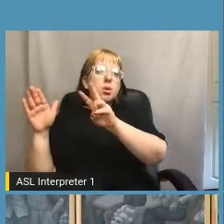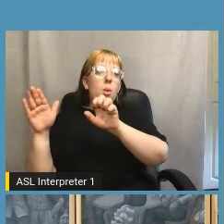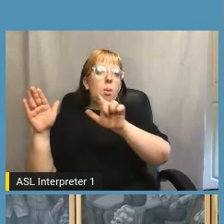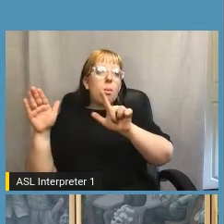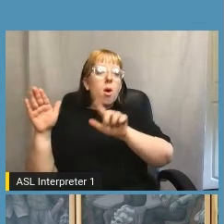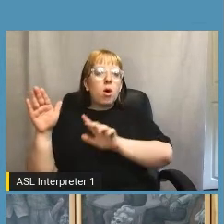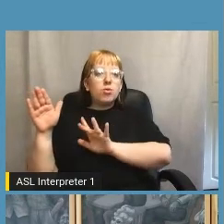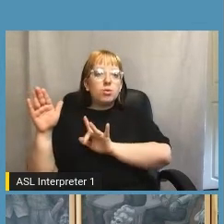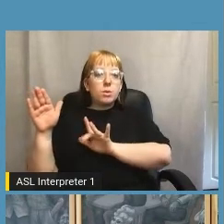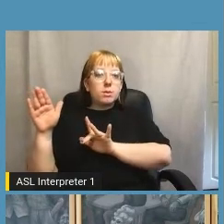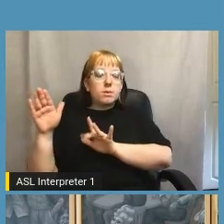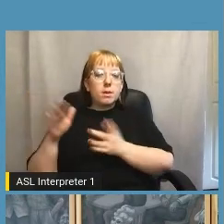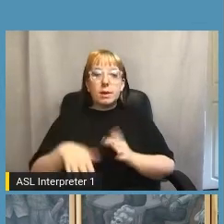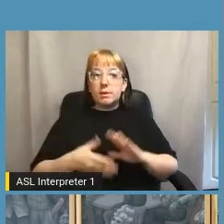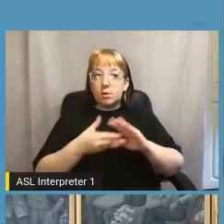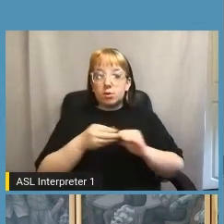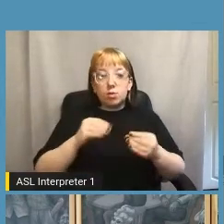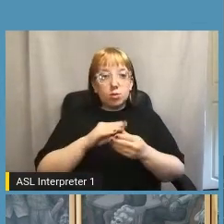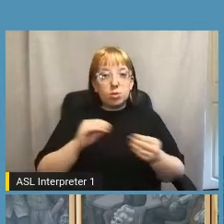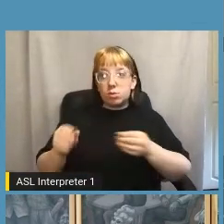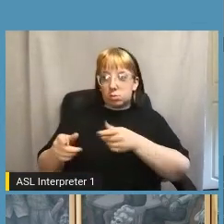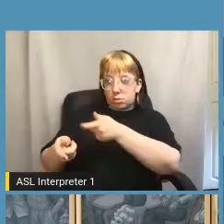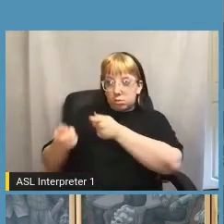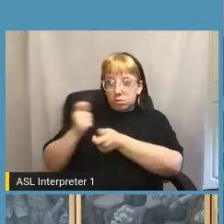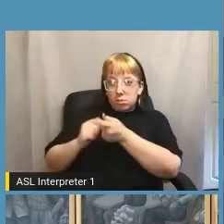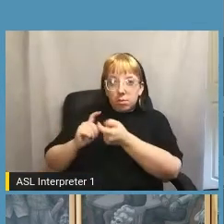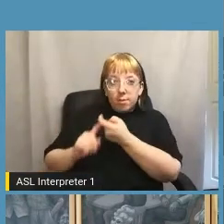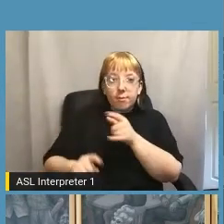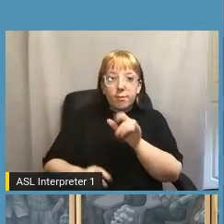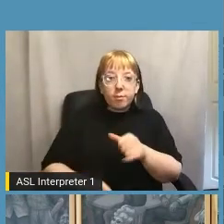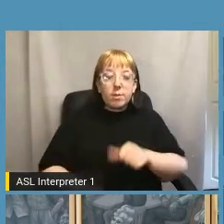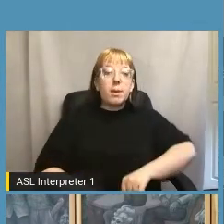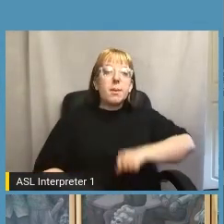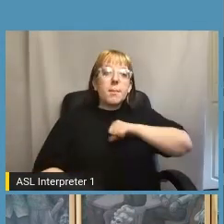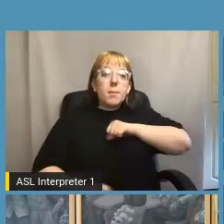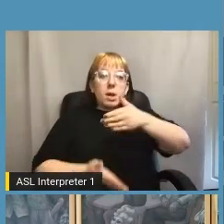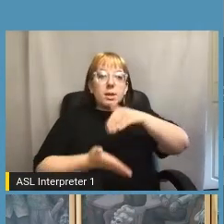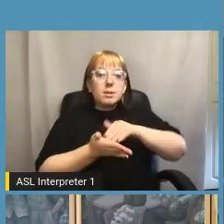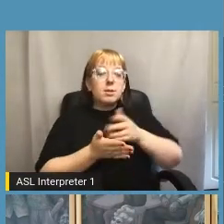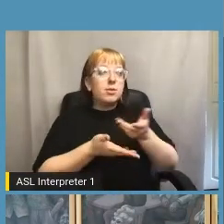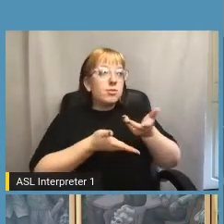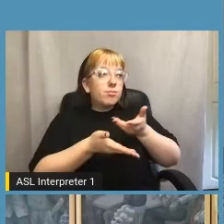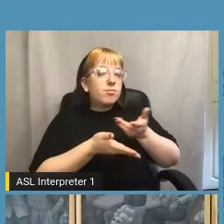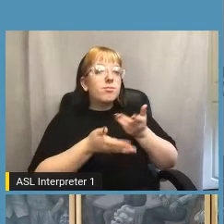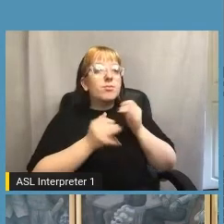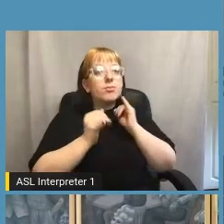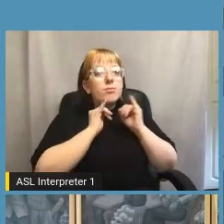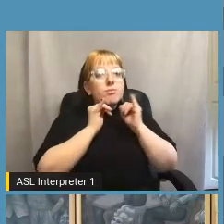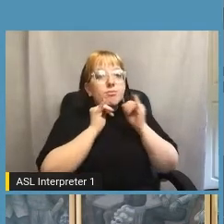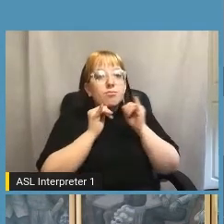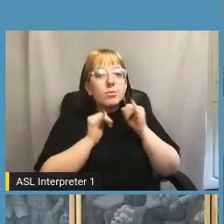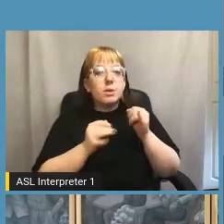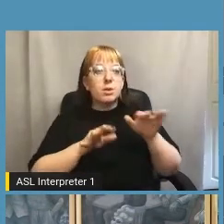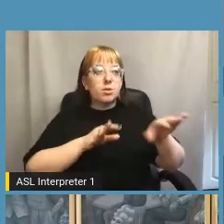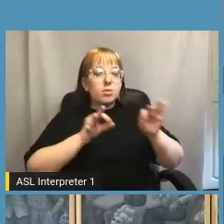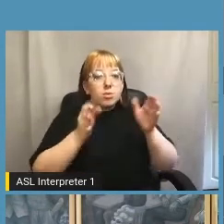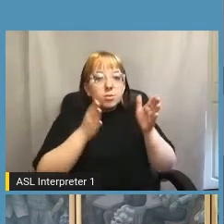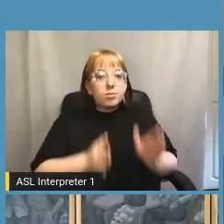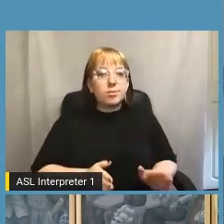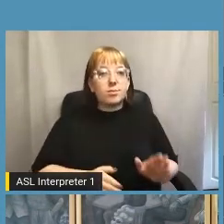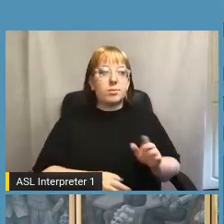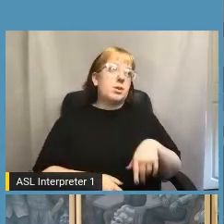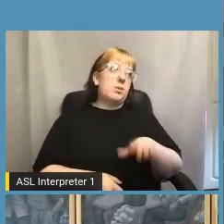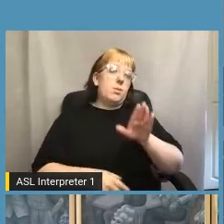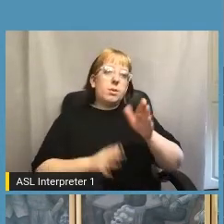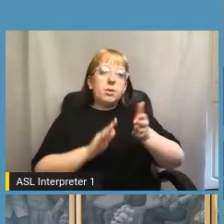stories we spun out of that were that we visited the Pride Center and talked to the curator of the Vermont Queer Archives about their